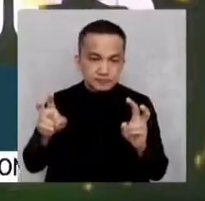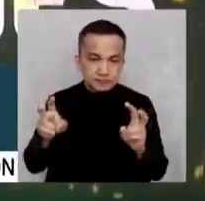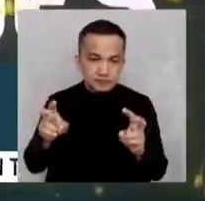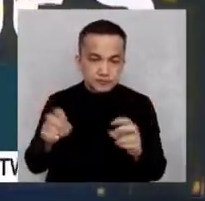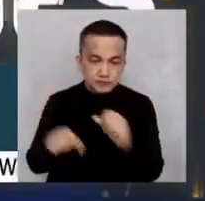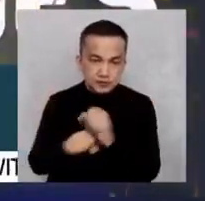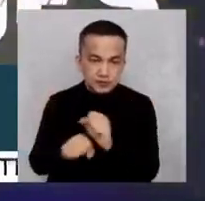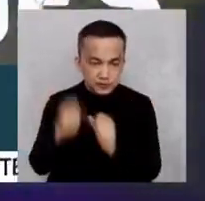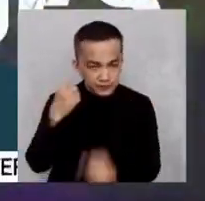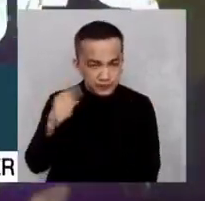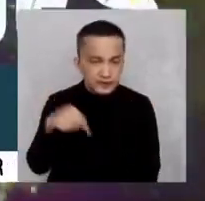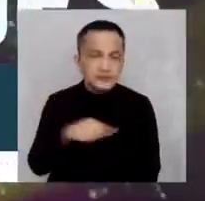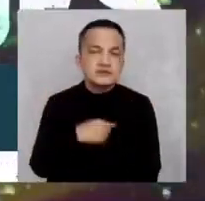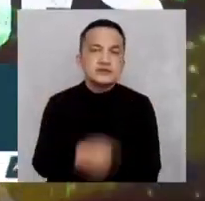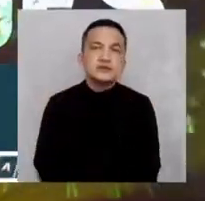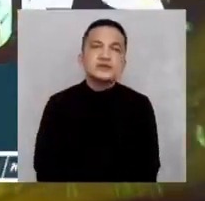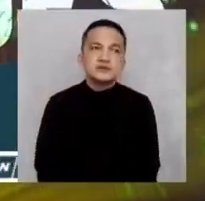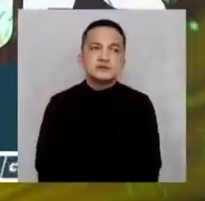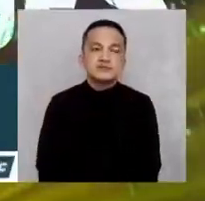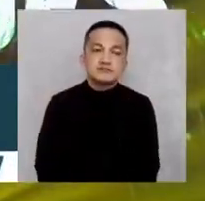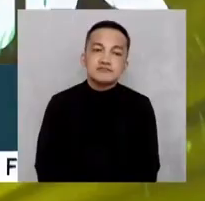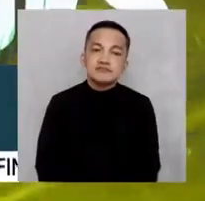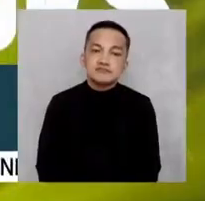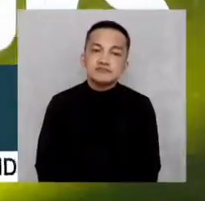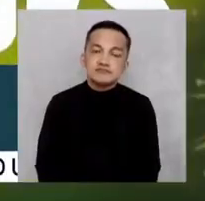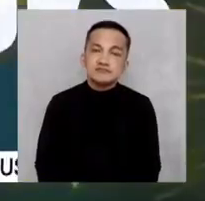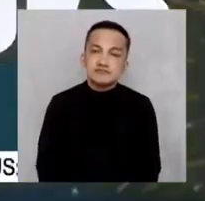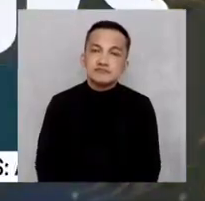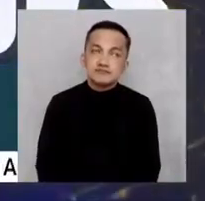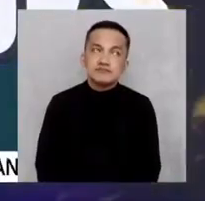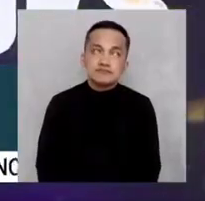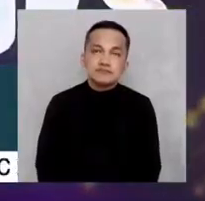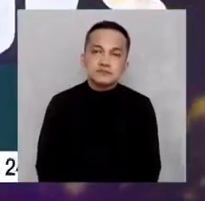us. So maybe that is one